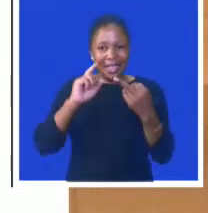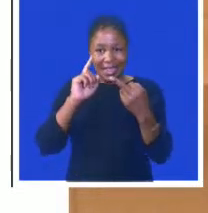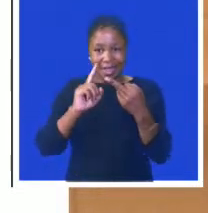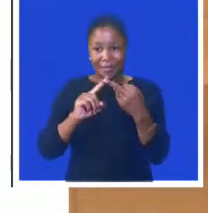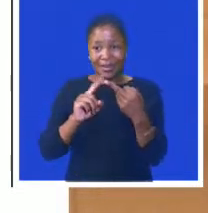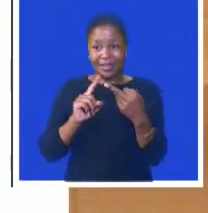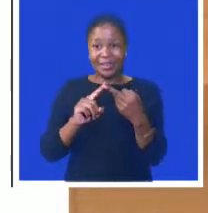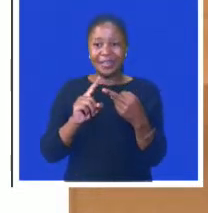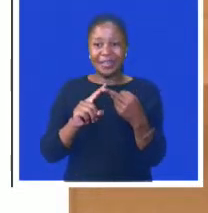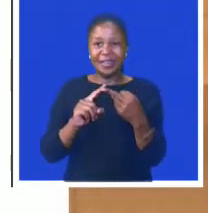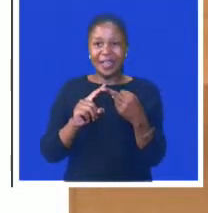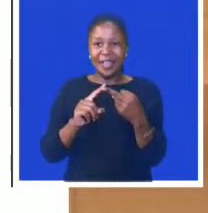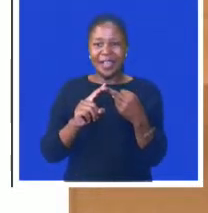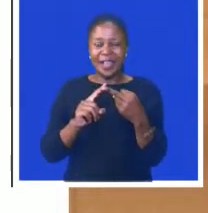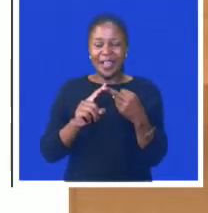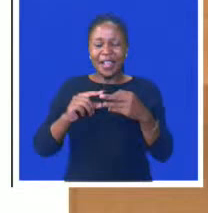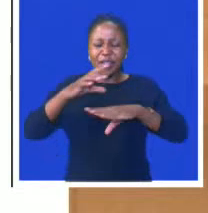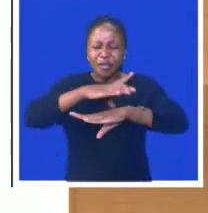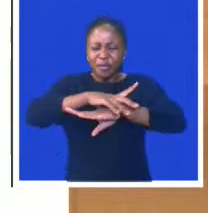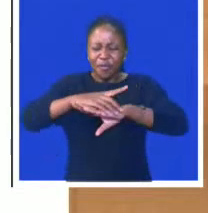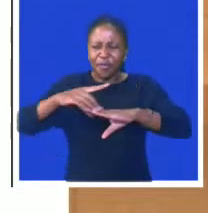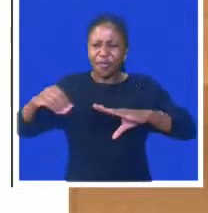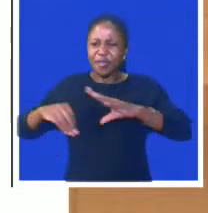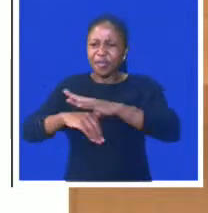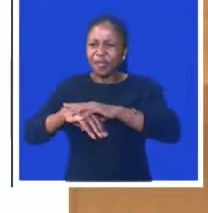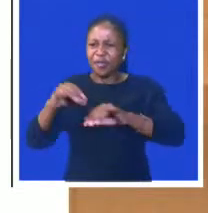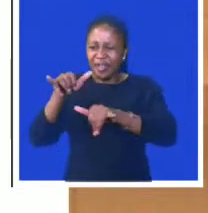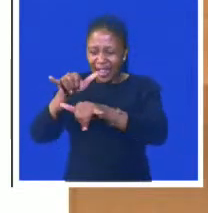Keep your feet under the desk.